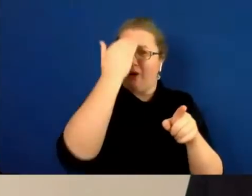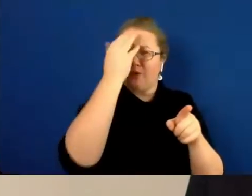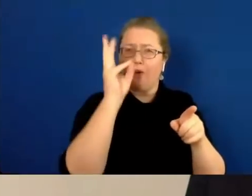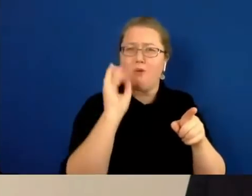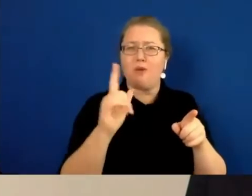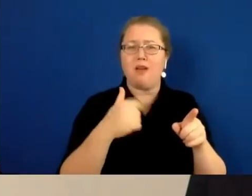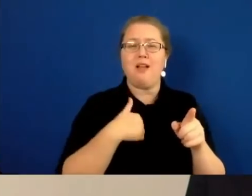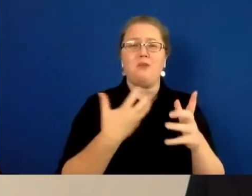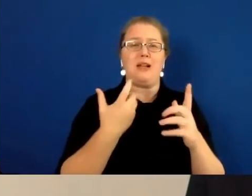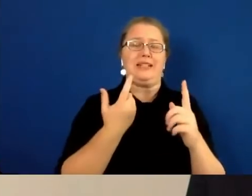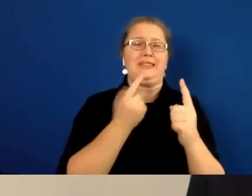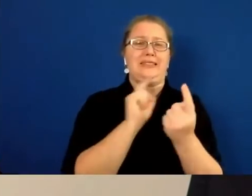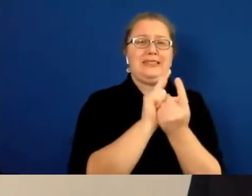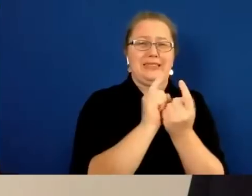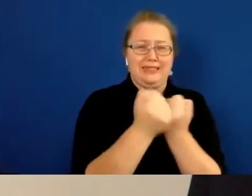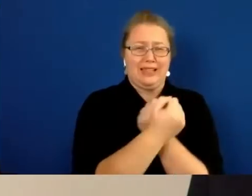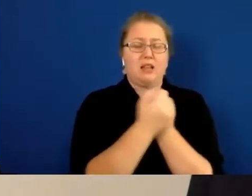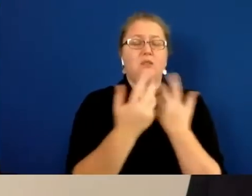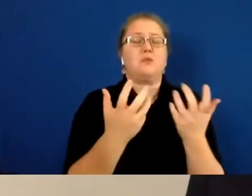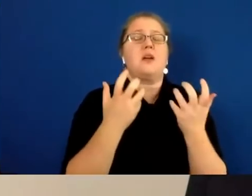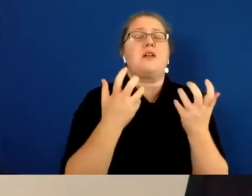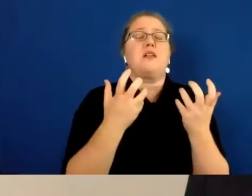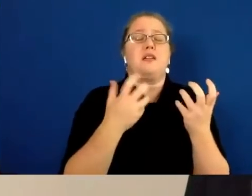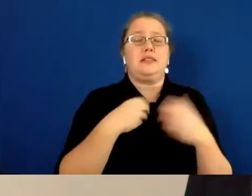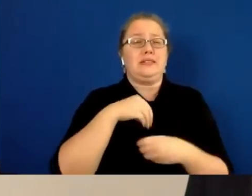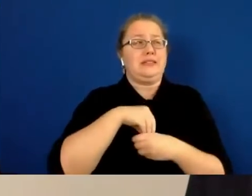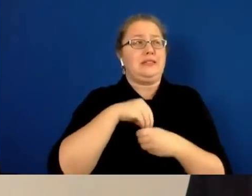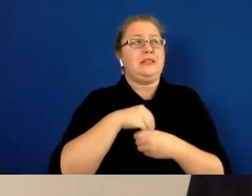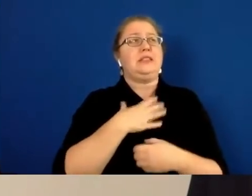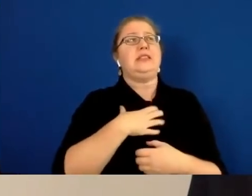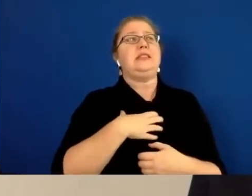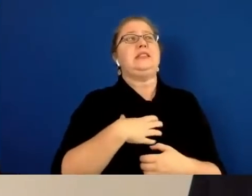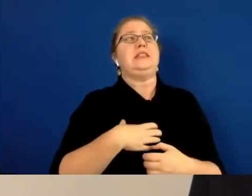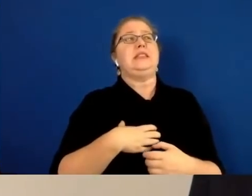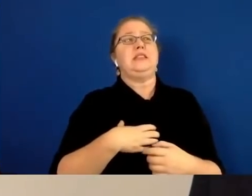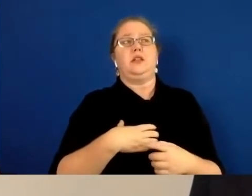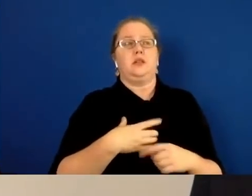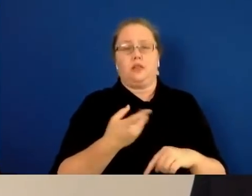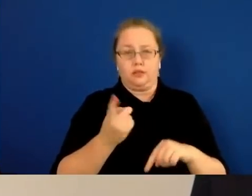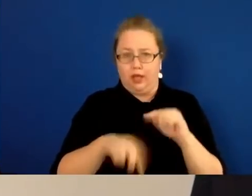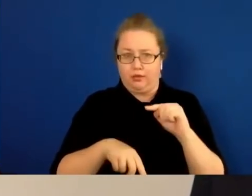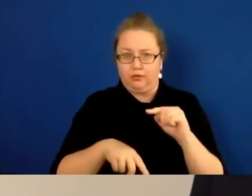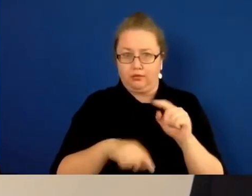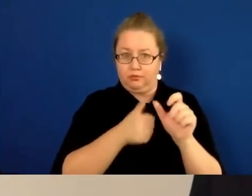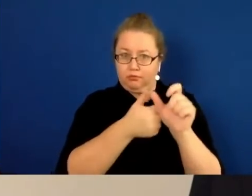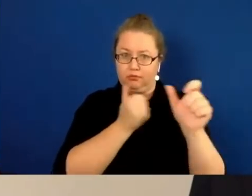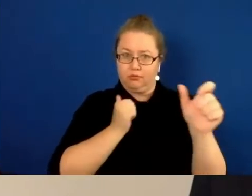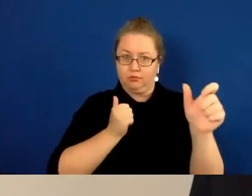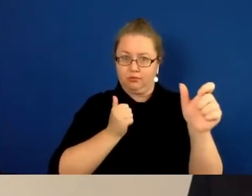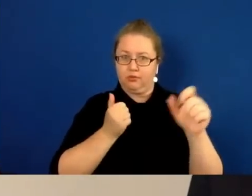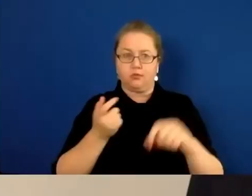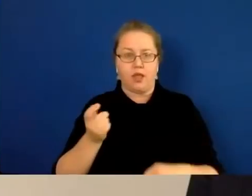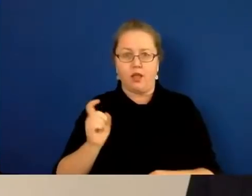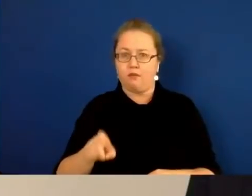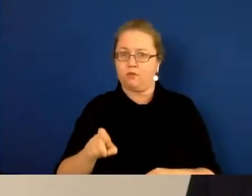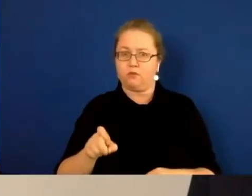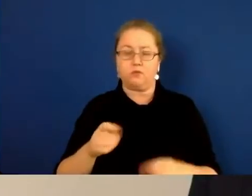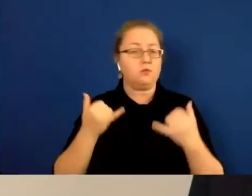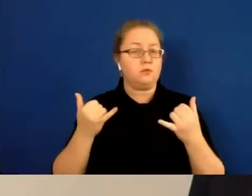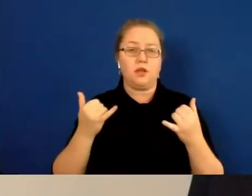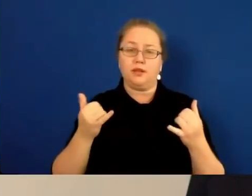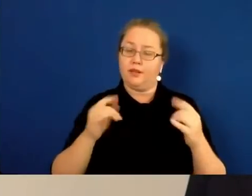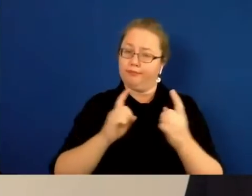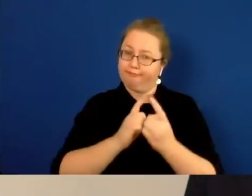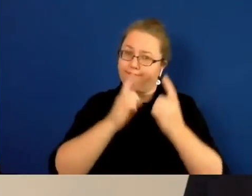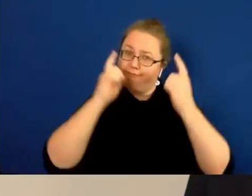intentions to maintain our distance and use those layers of protection to support those around us, when we get together, especially if we have